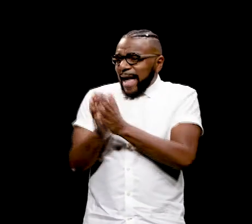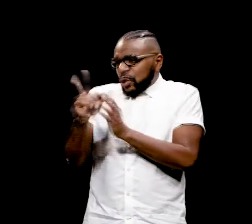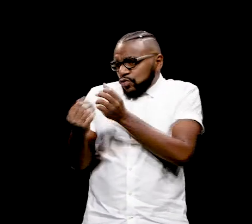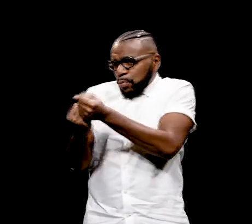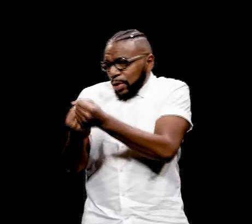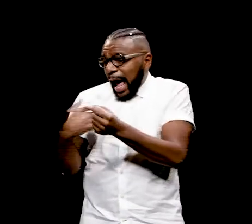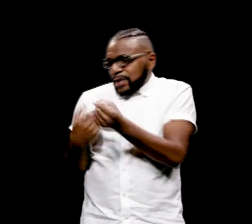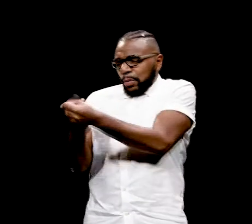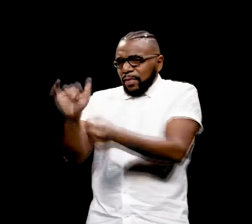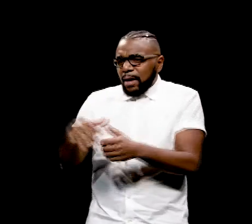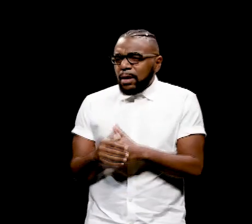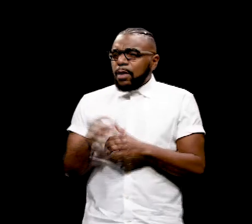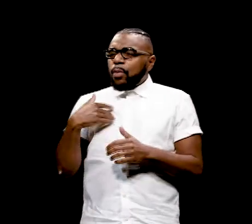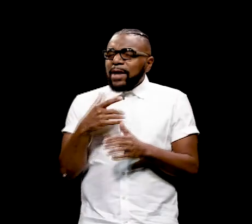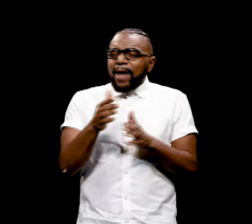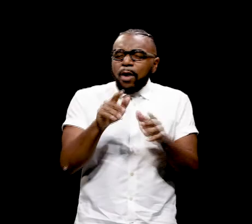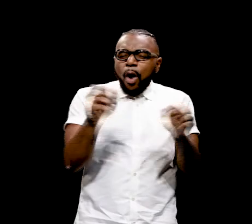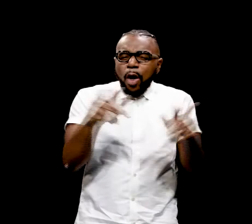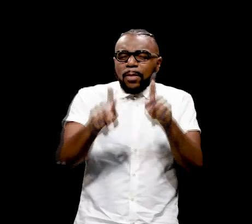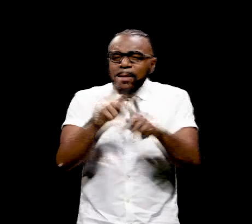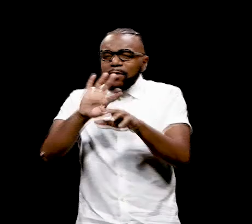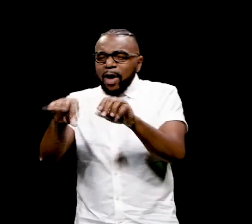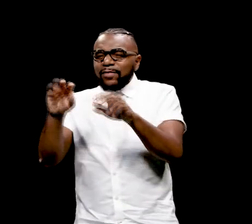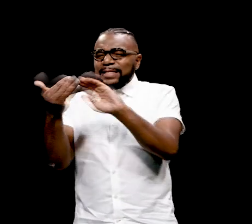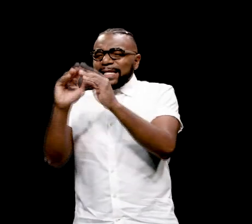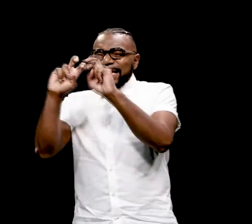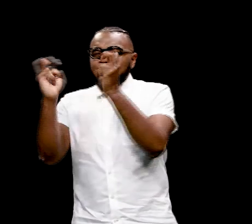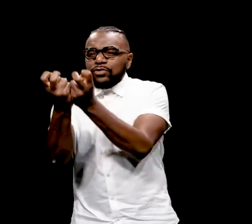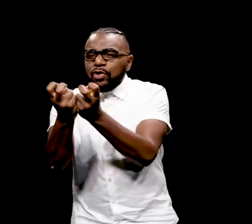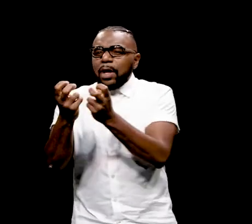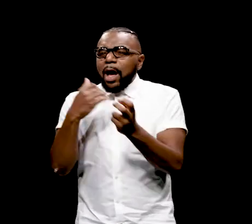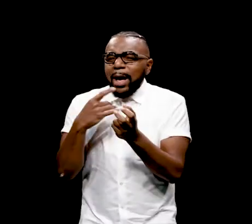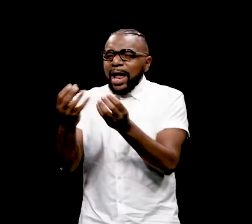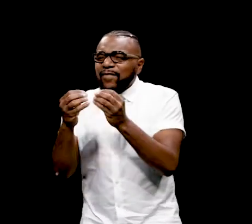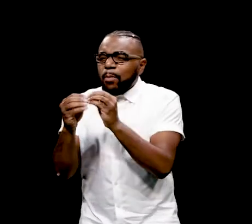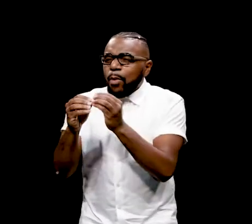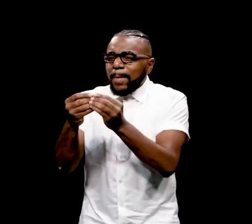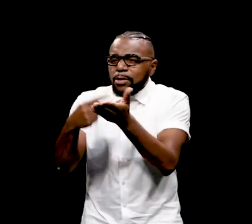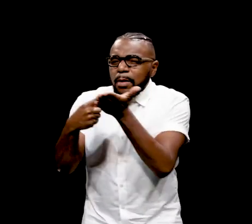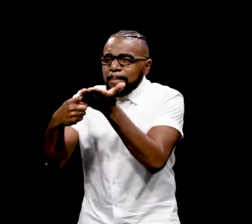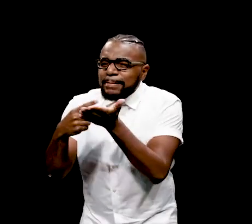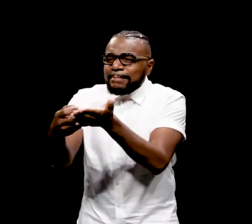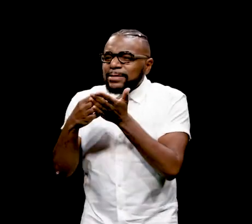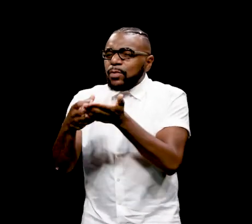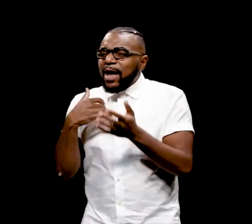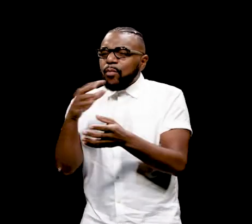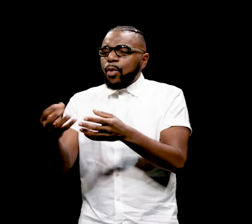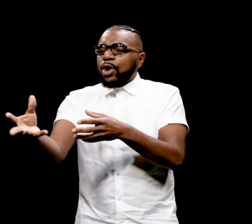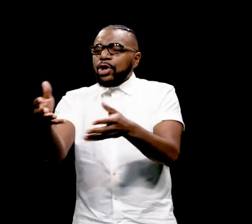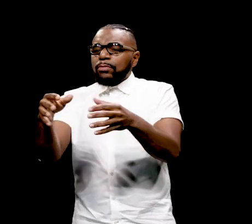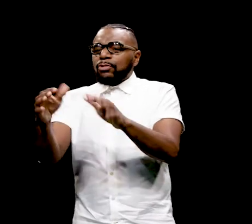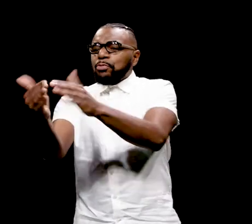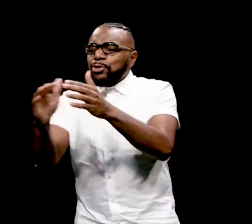We have engaged all members of my city council around improving our collective bargaining agreement so there's more community engagement.